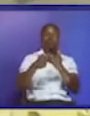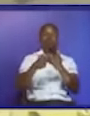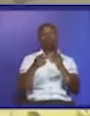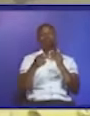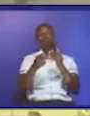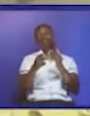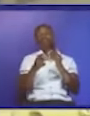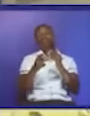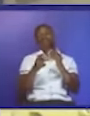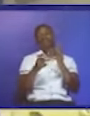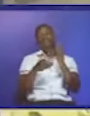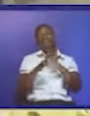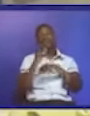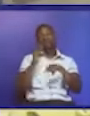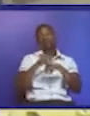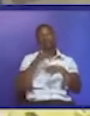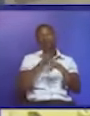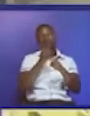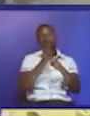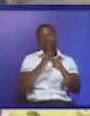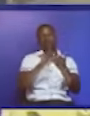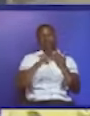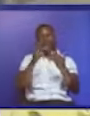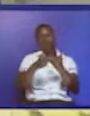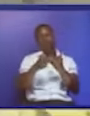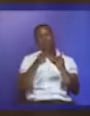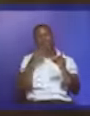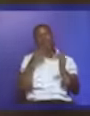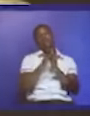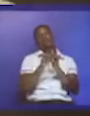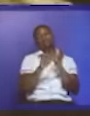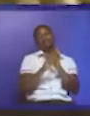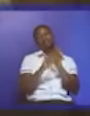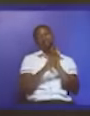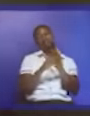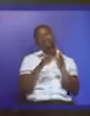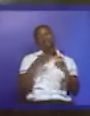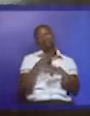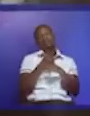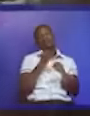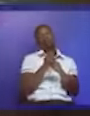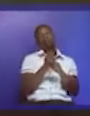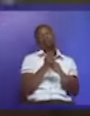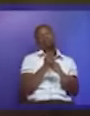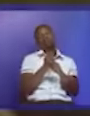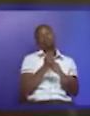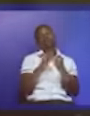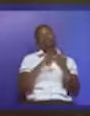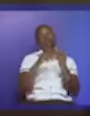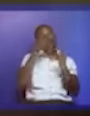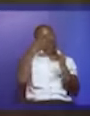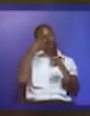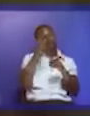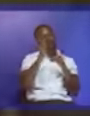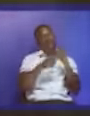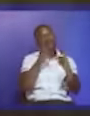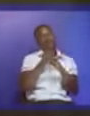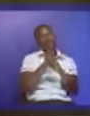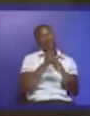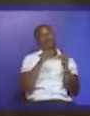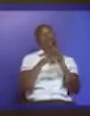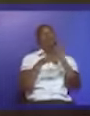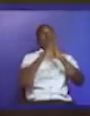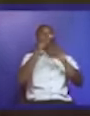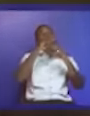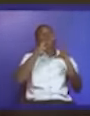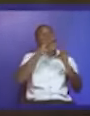next 10 years, this is what I'm doing in Ghana. And you are the one I've put in charge of that program. It is the